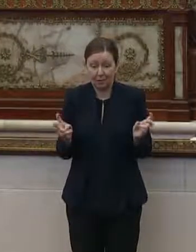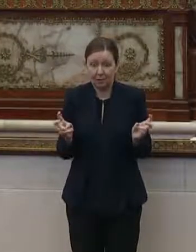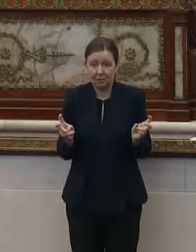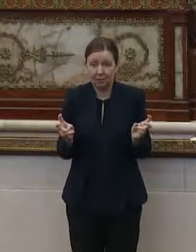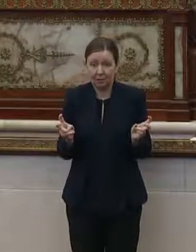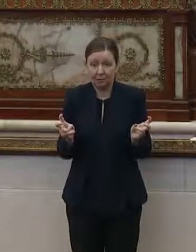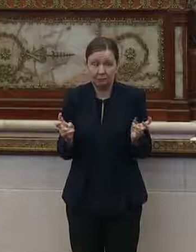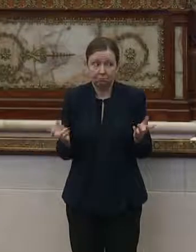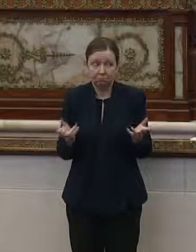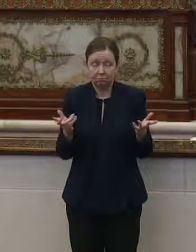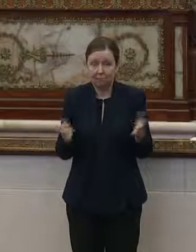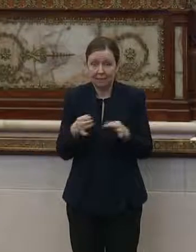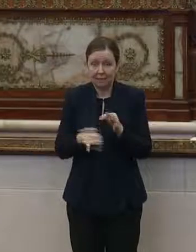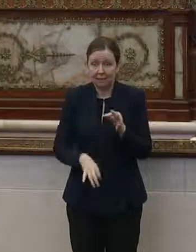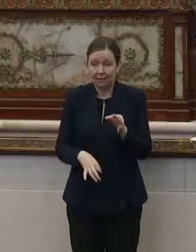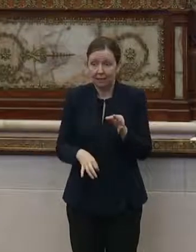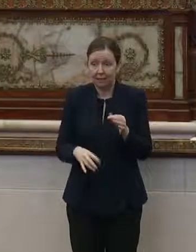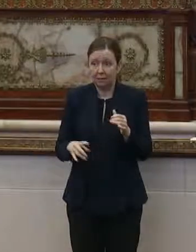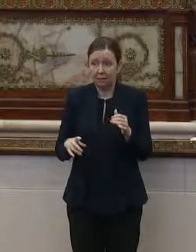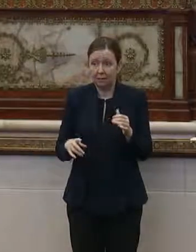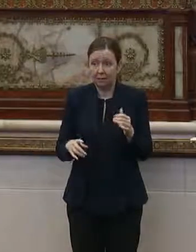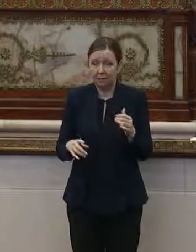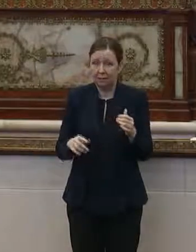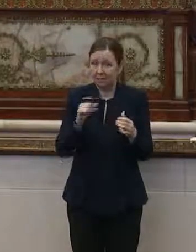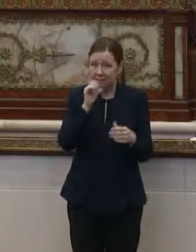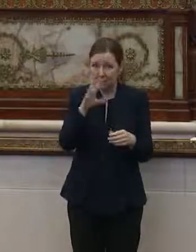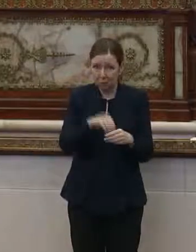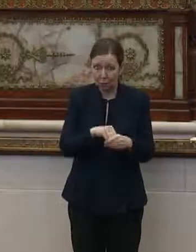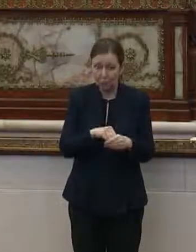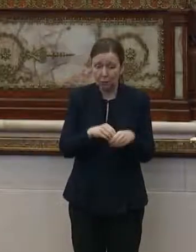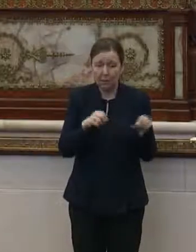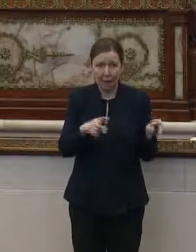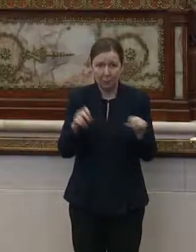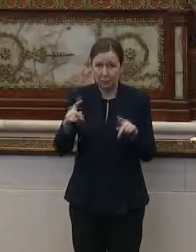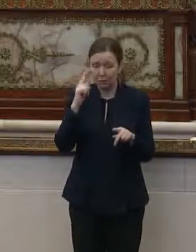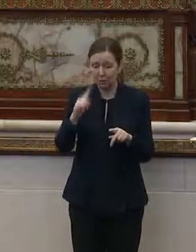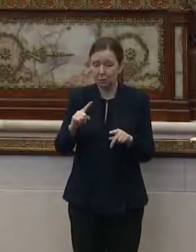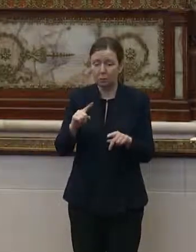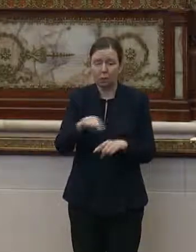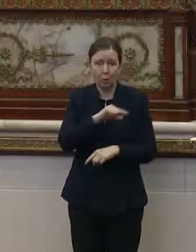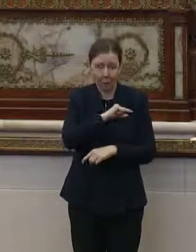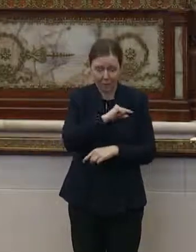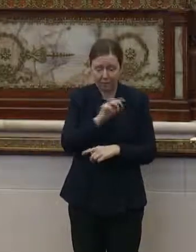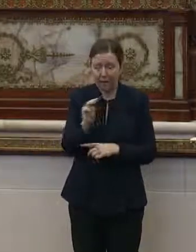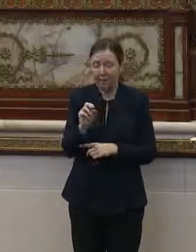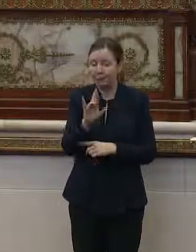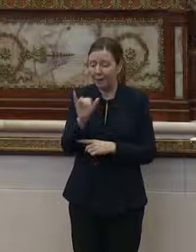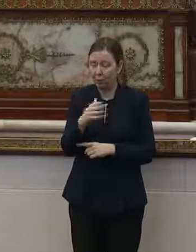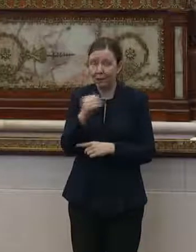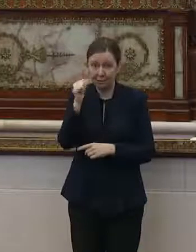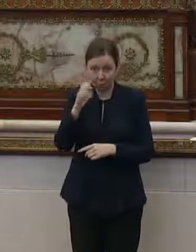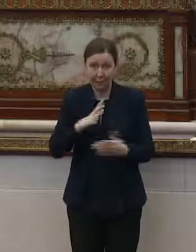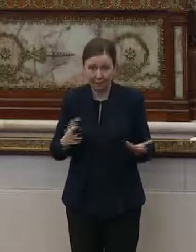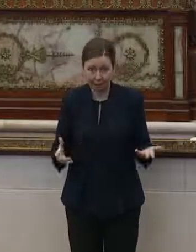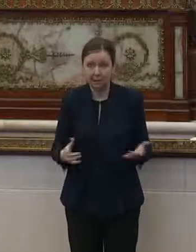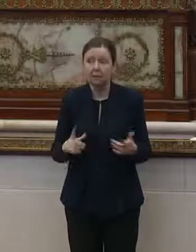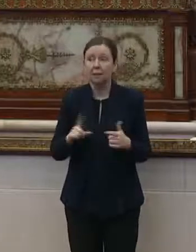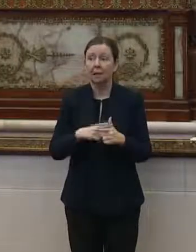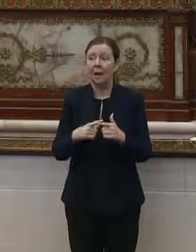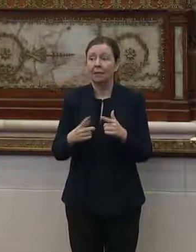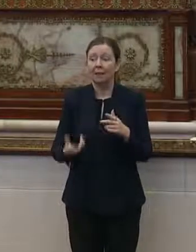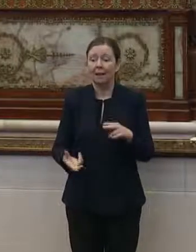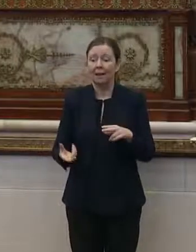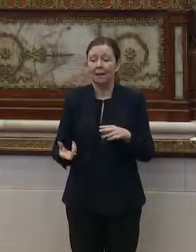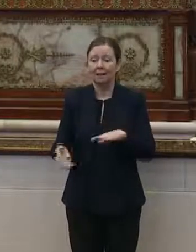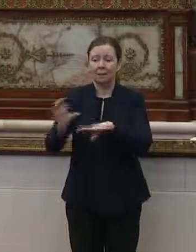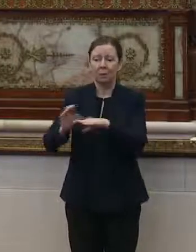that simply in the first place did not include opportunities for qualified minorities and women, and then simply adding more